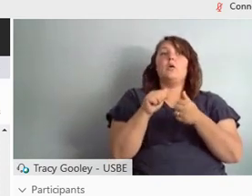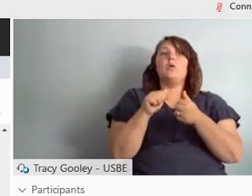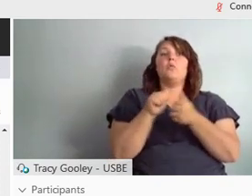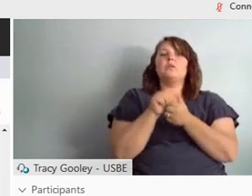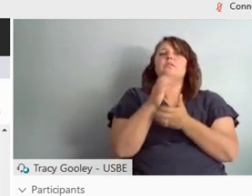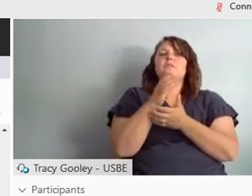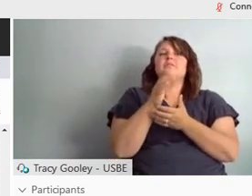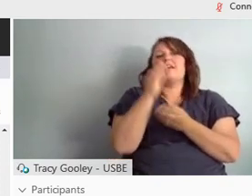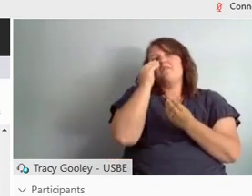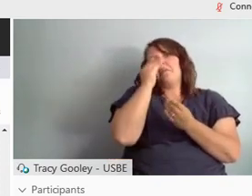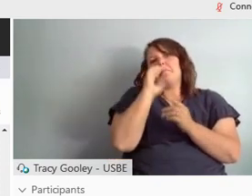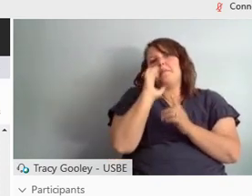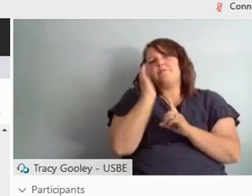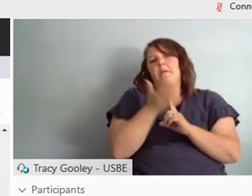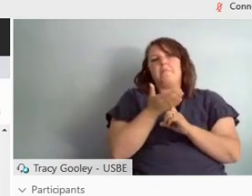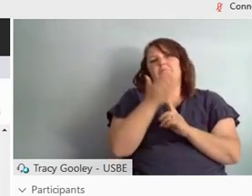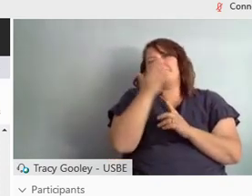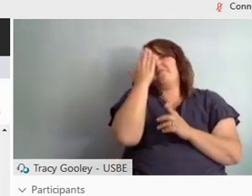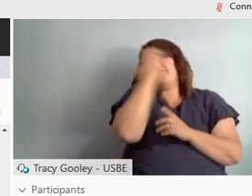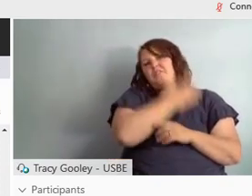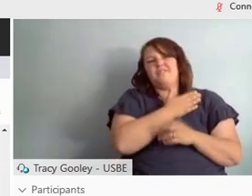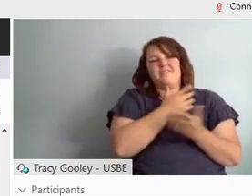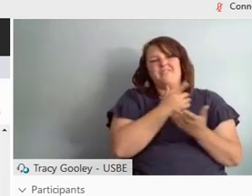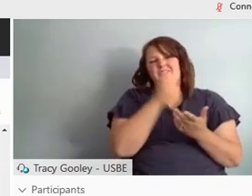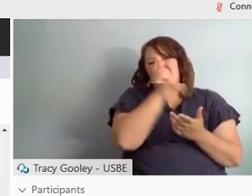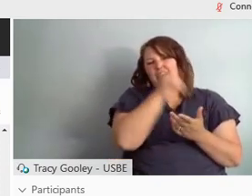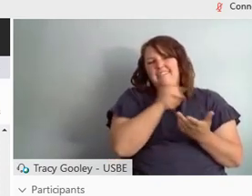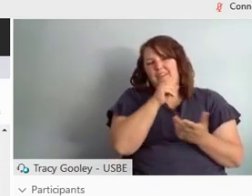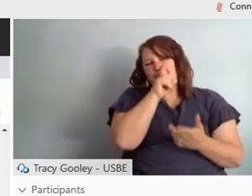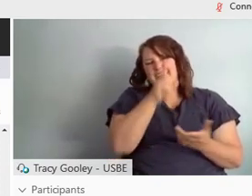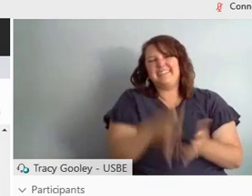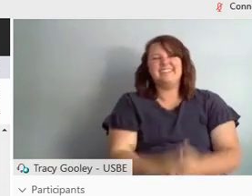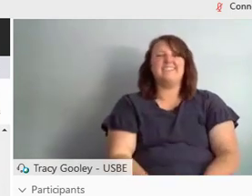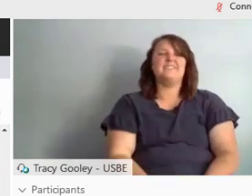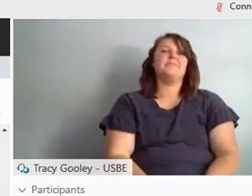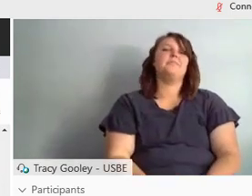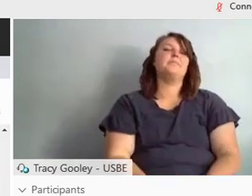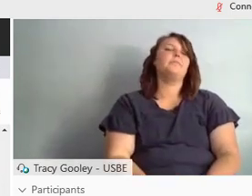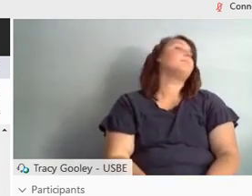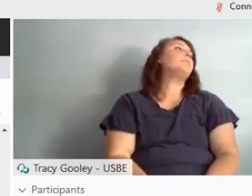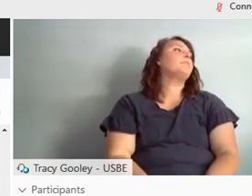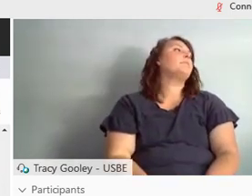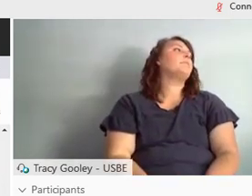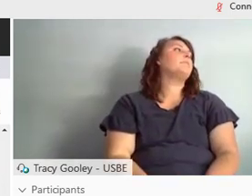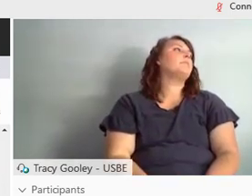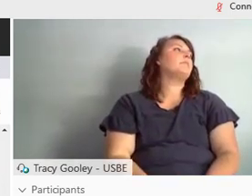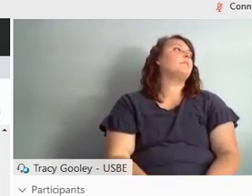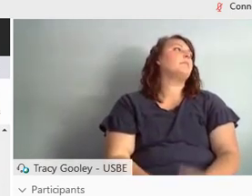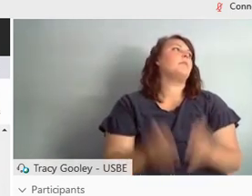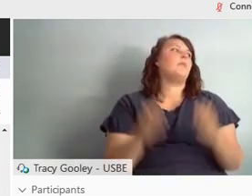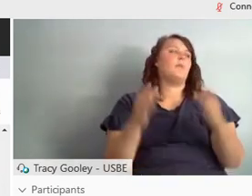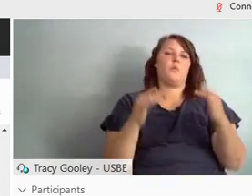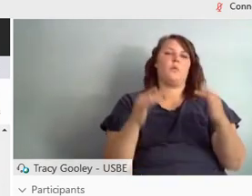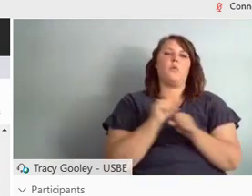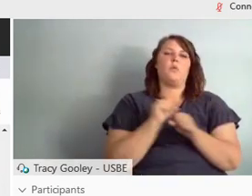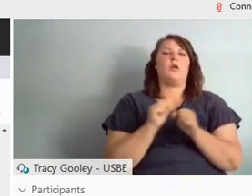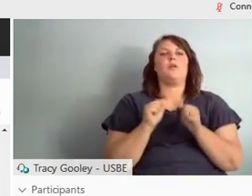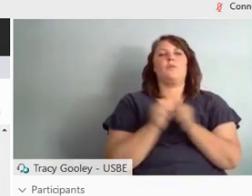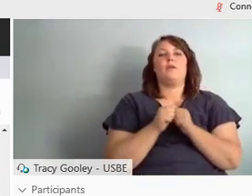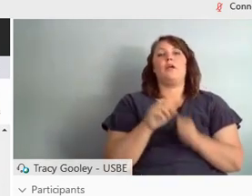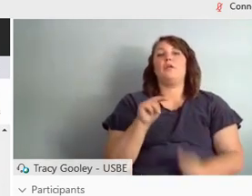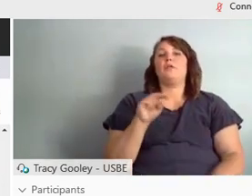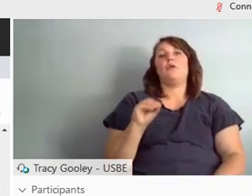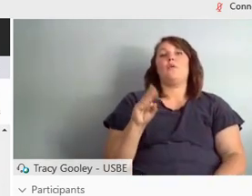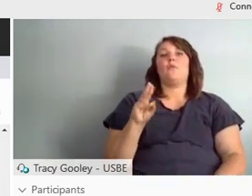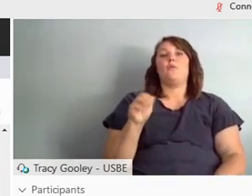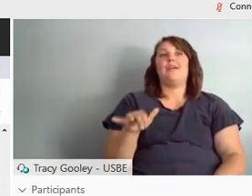masked information of students that aren't real. So we're going to go down here and work with No Way Jose,